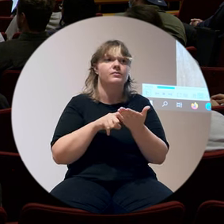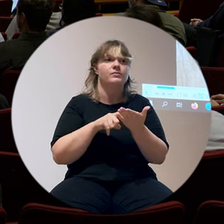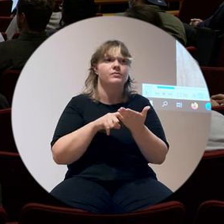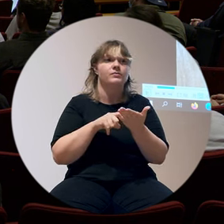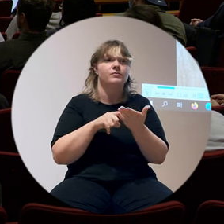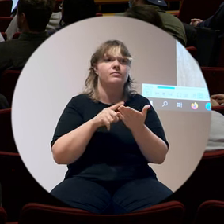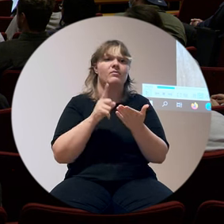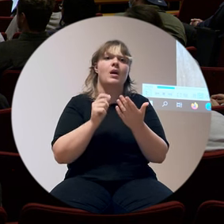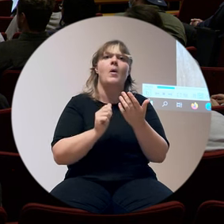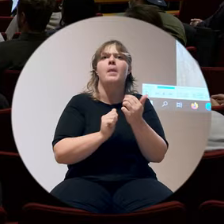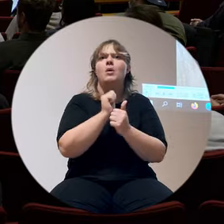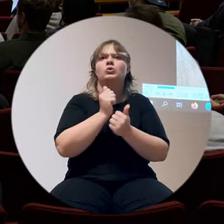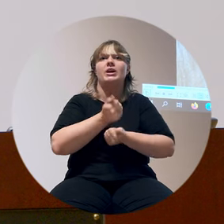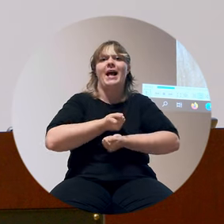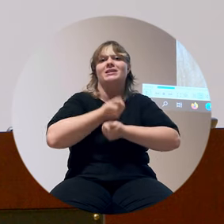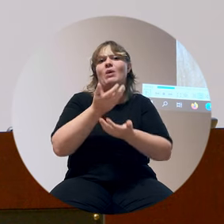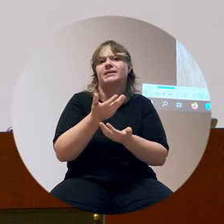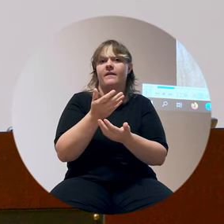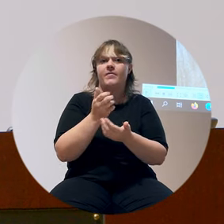the most expressive or?